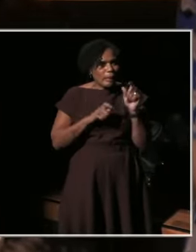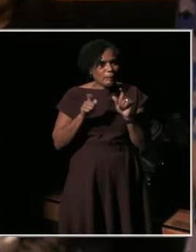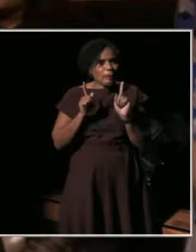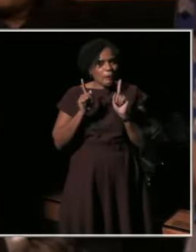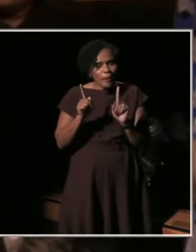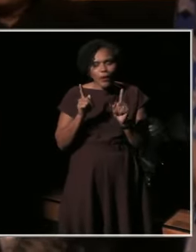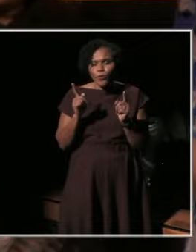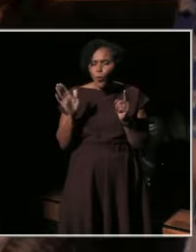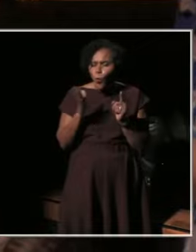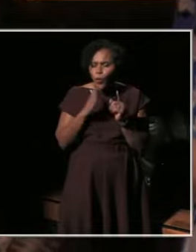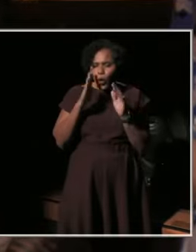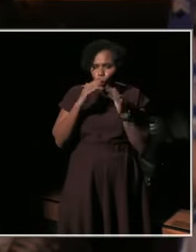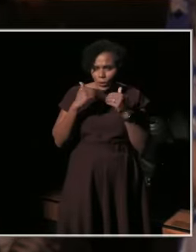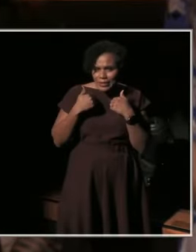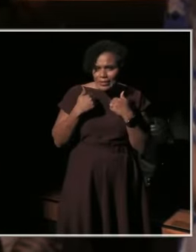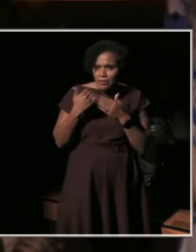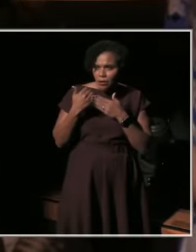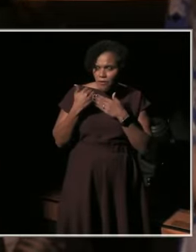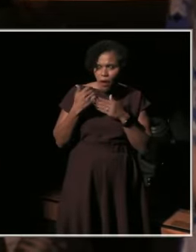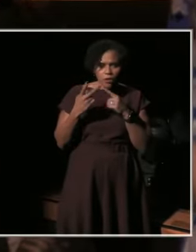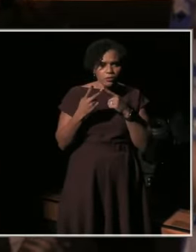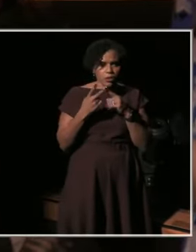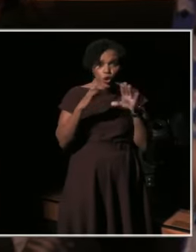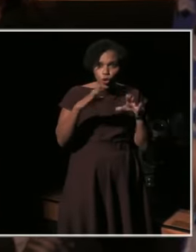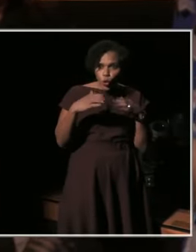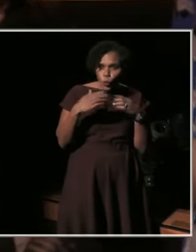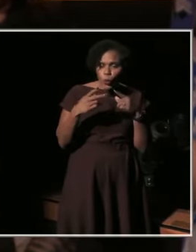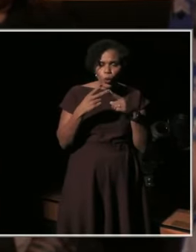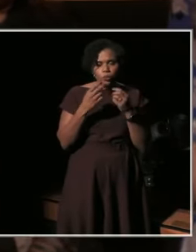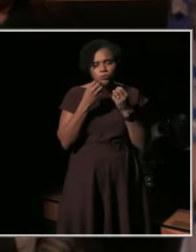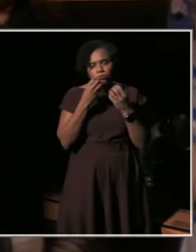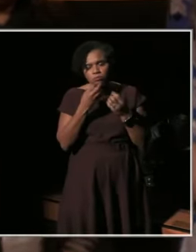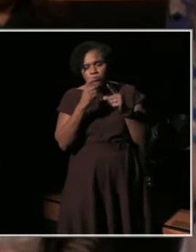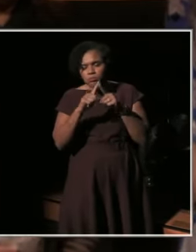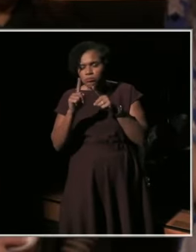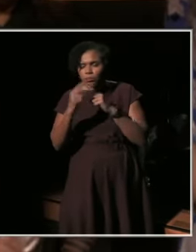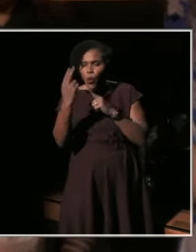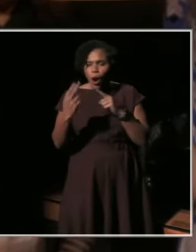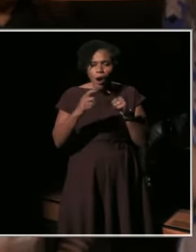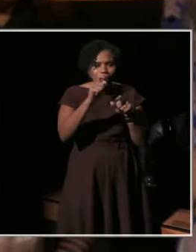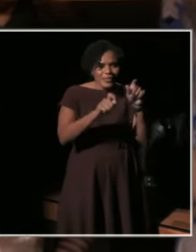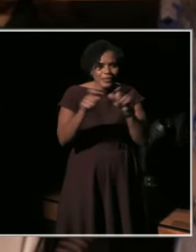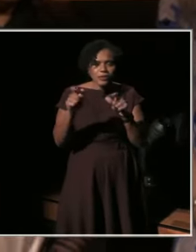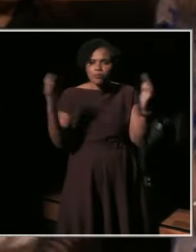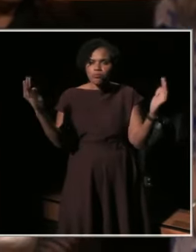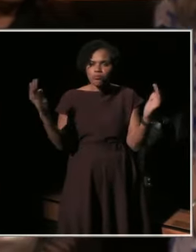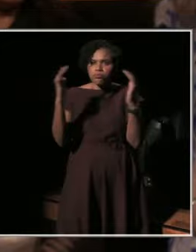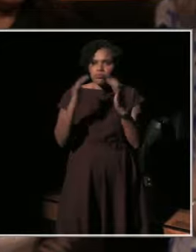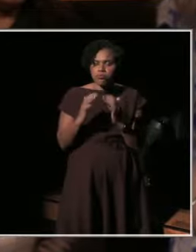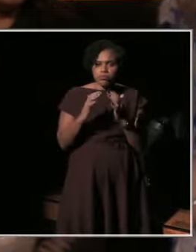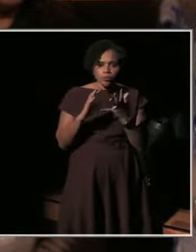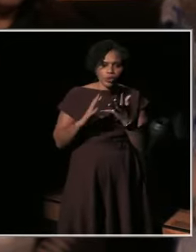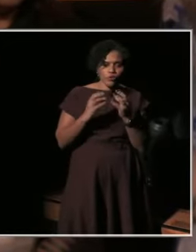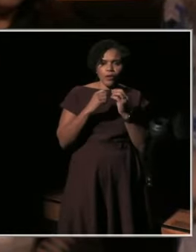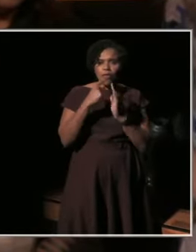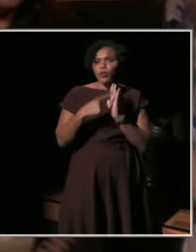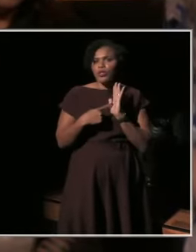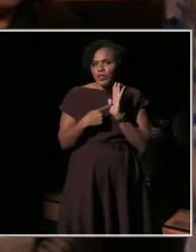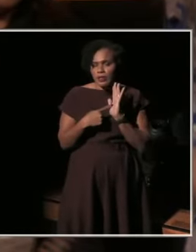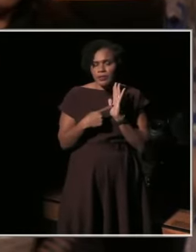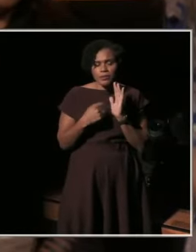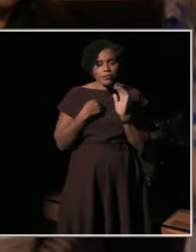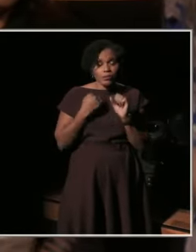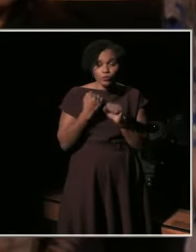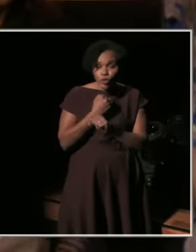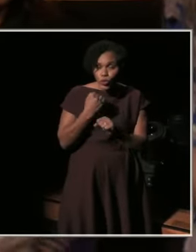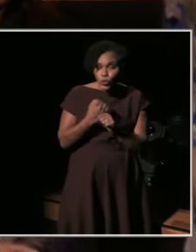and crew and an amazing bunch of artists that came together in this project, to my producers